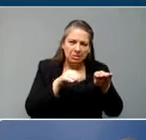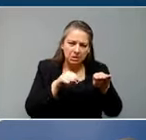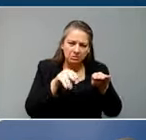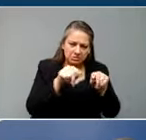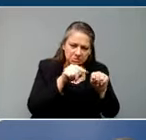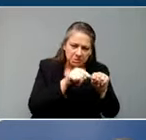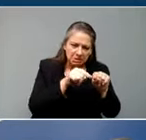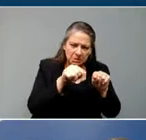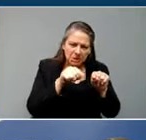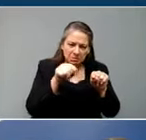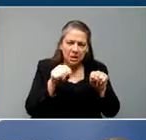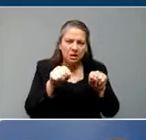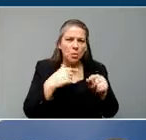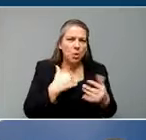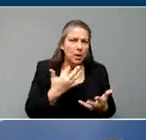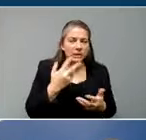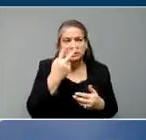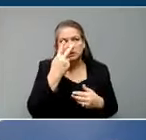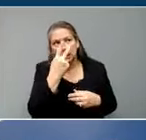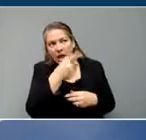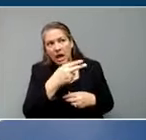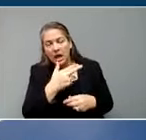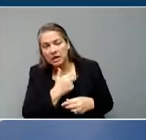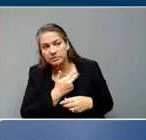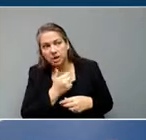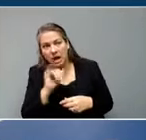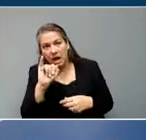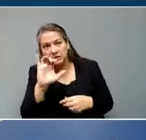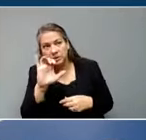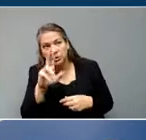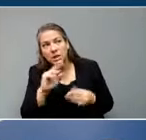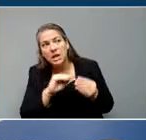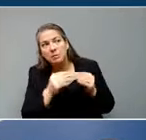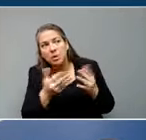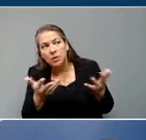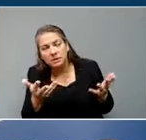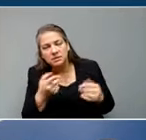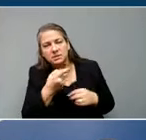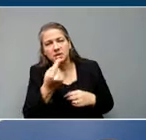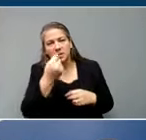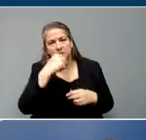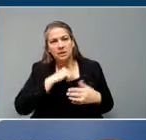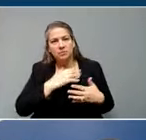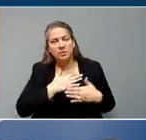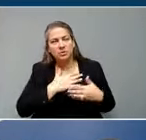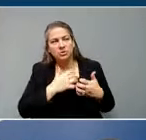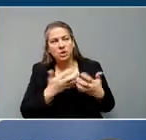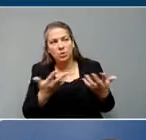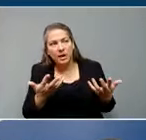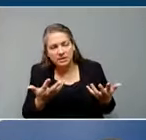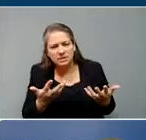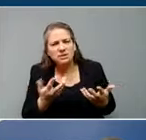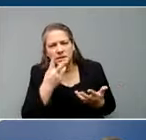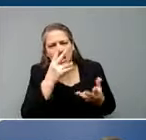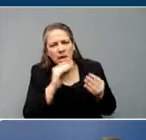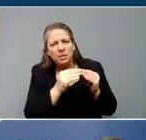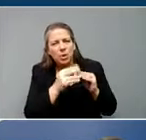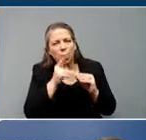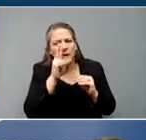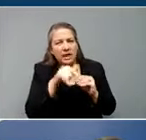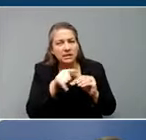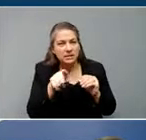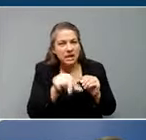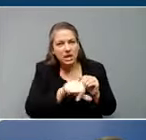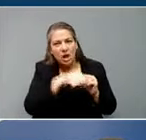our hospitalization, ICU, and ventilator numbers. So if we look at hospitalization, right, this is, we've had